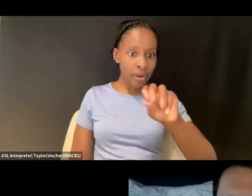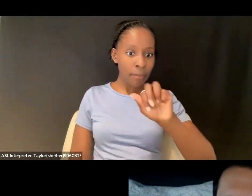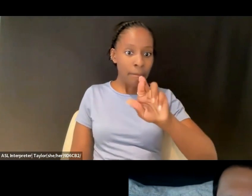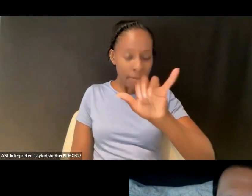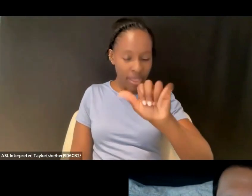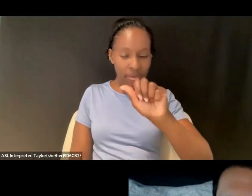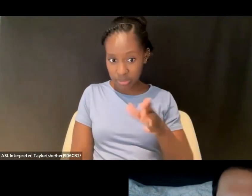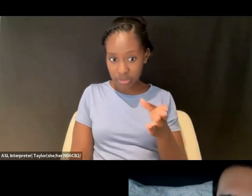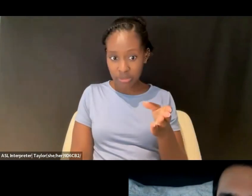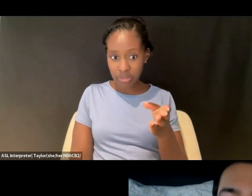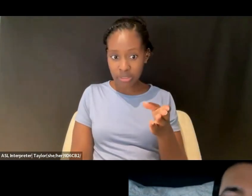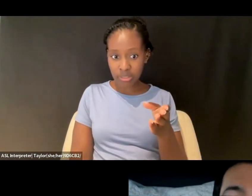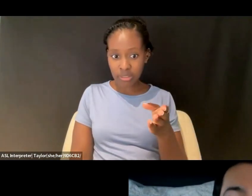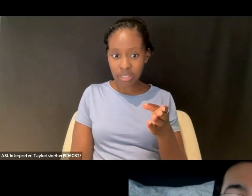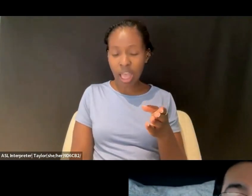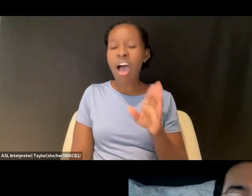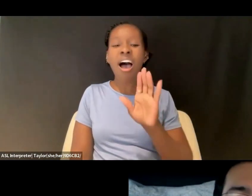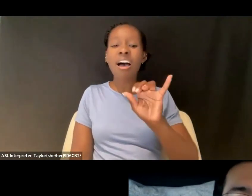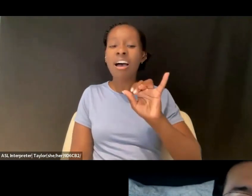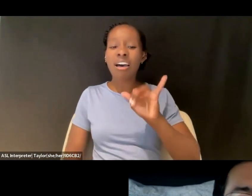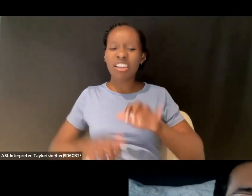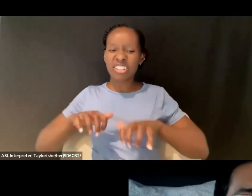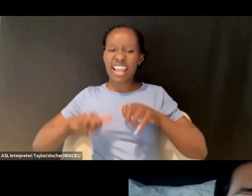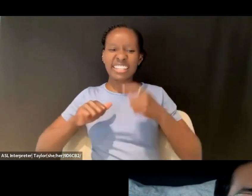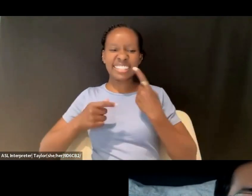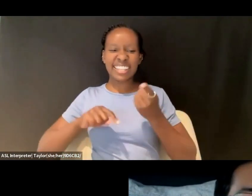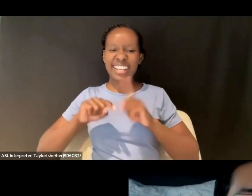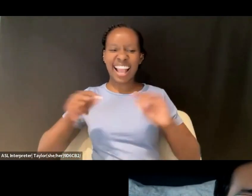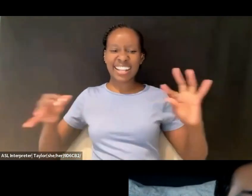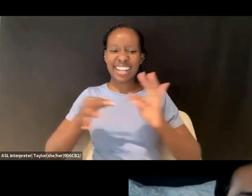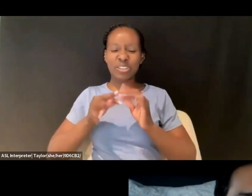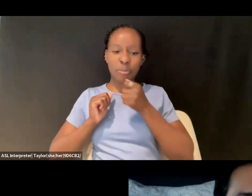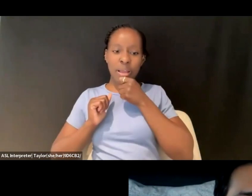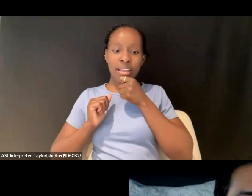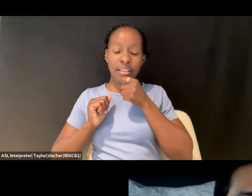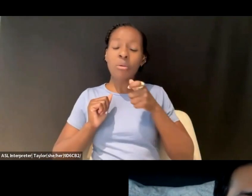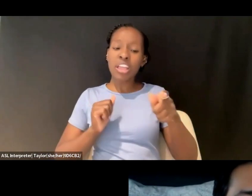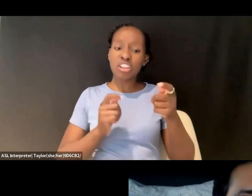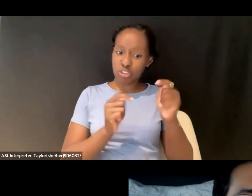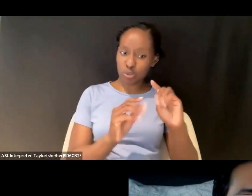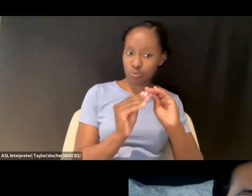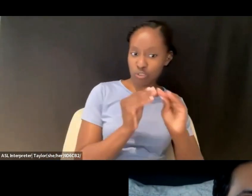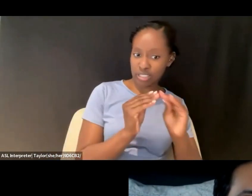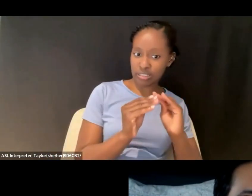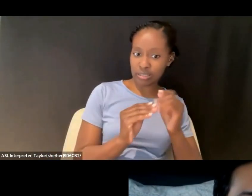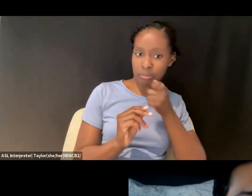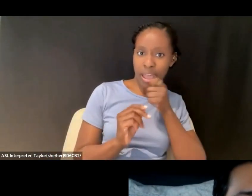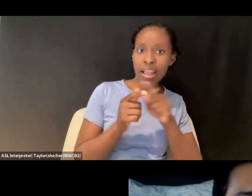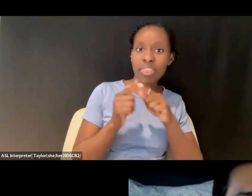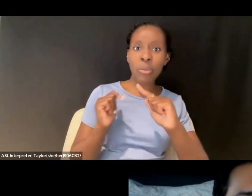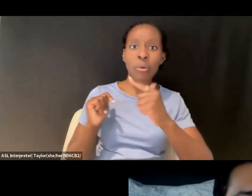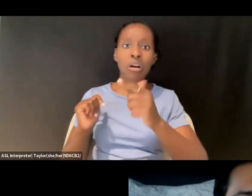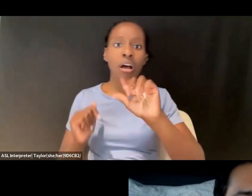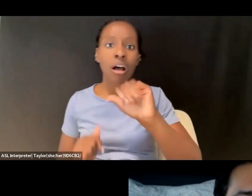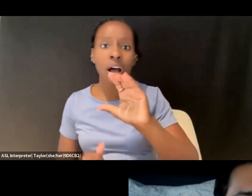question? Okay, Oh, so she can't connect. Why don't you try to fix that while we go to Acosta? Acosta, could you unmute yourself and ask your